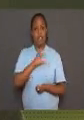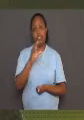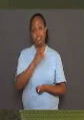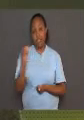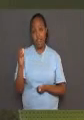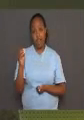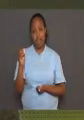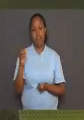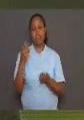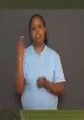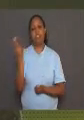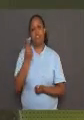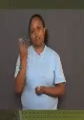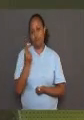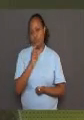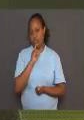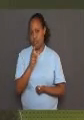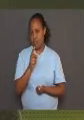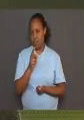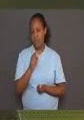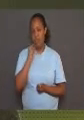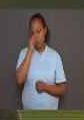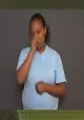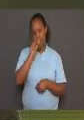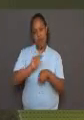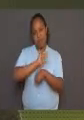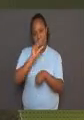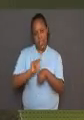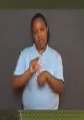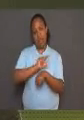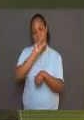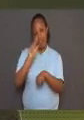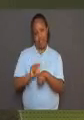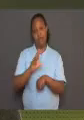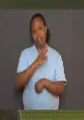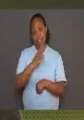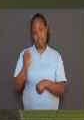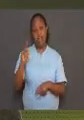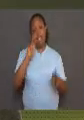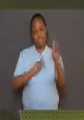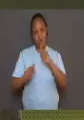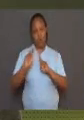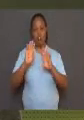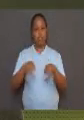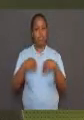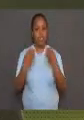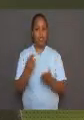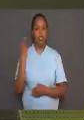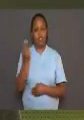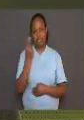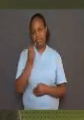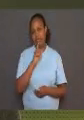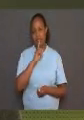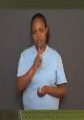and their importance for the nations, nationalities, and peoples